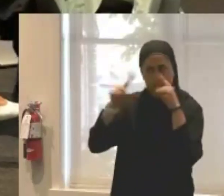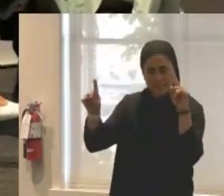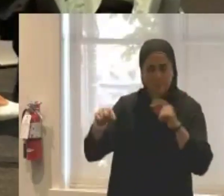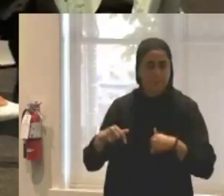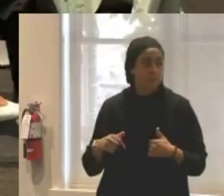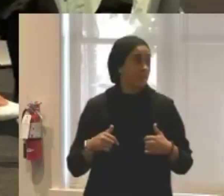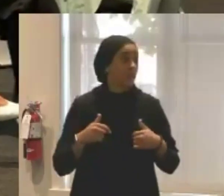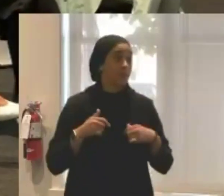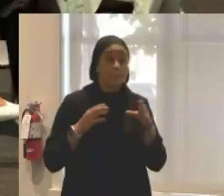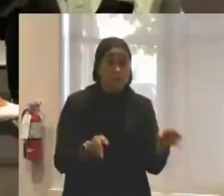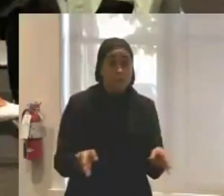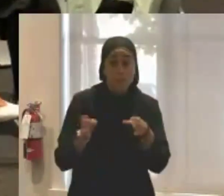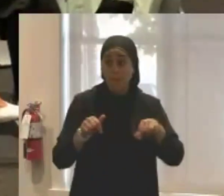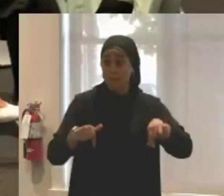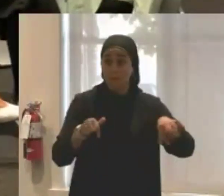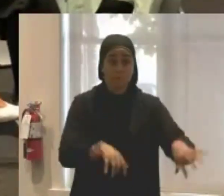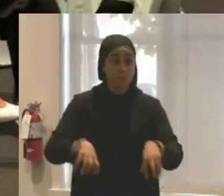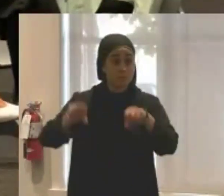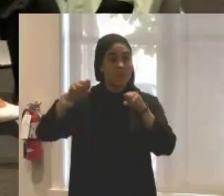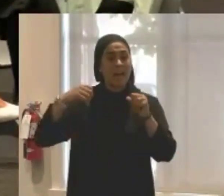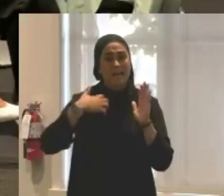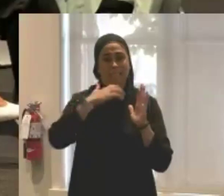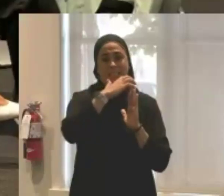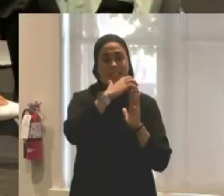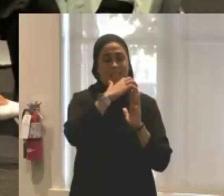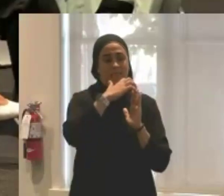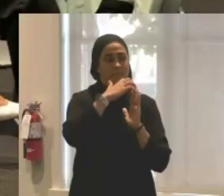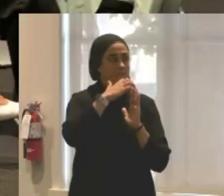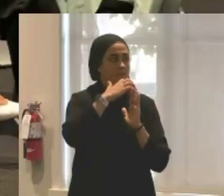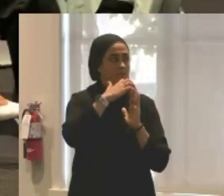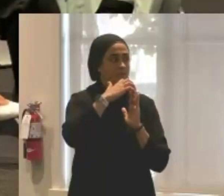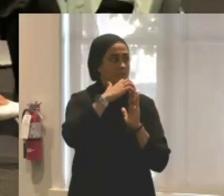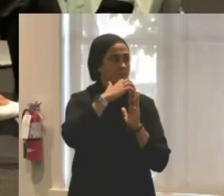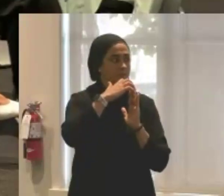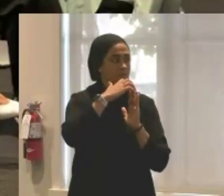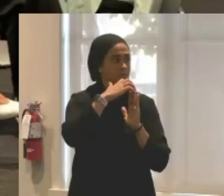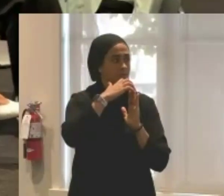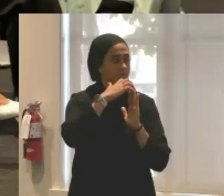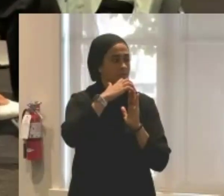this event, I had a speech with one speaker, it's not you,